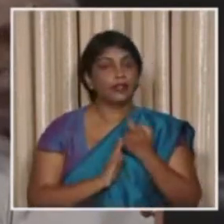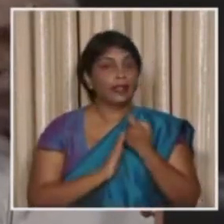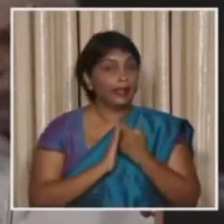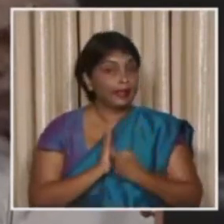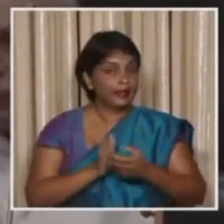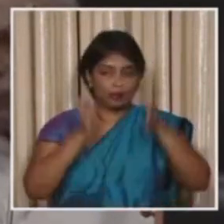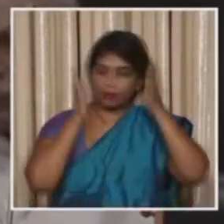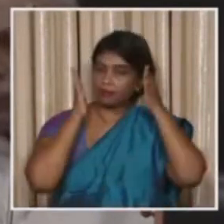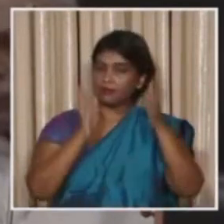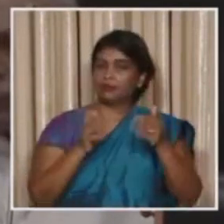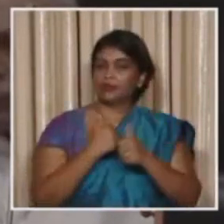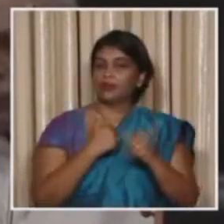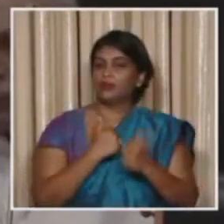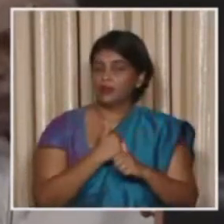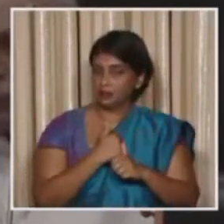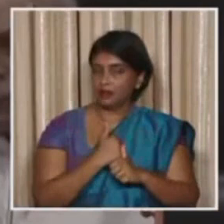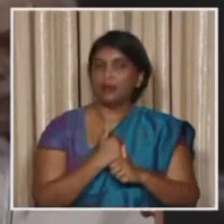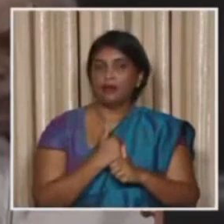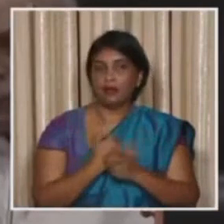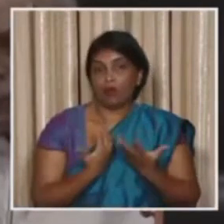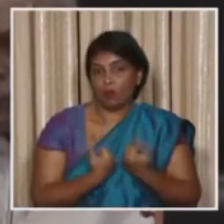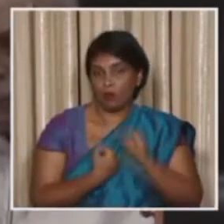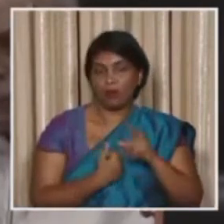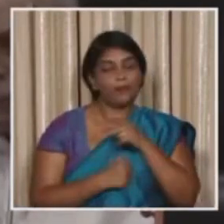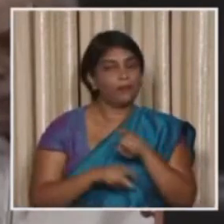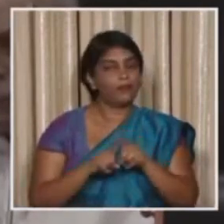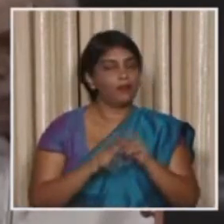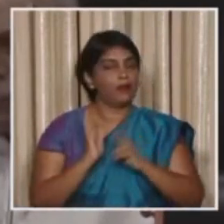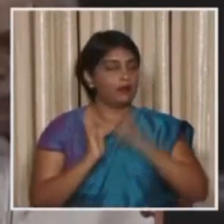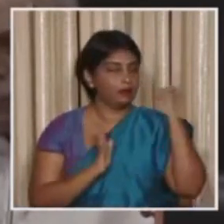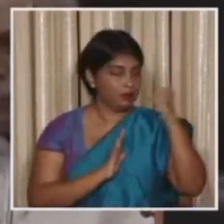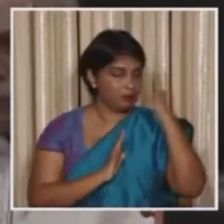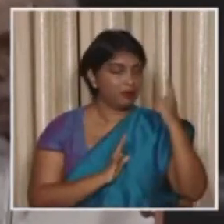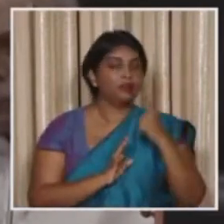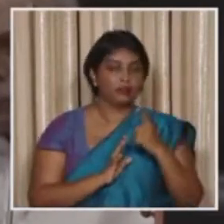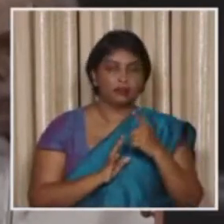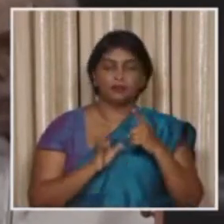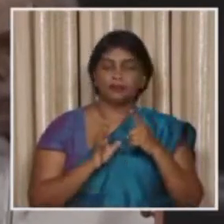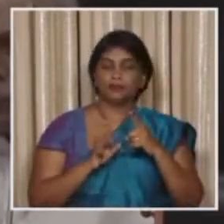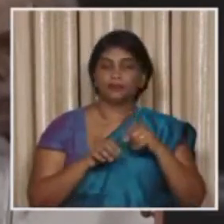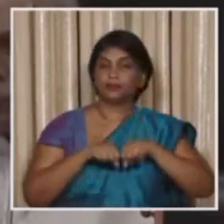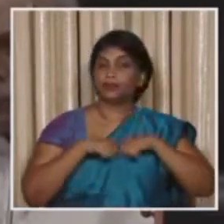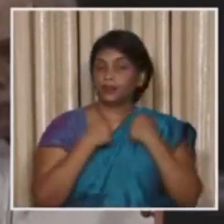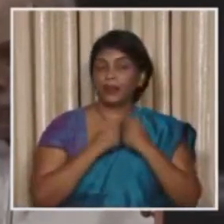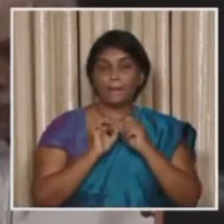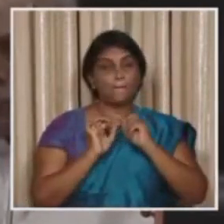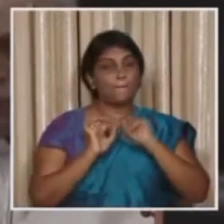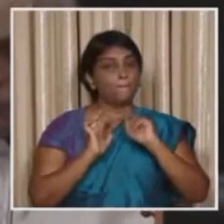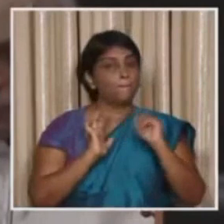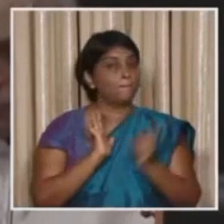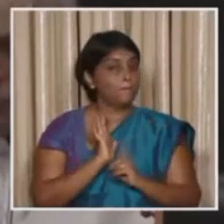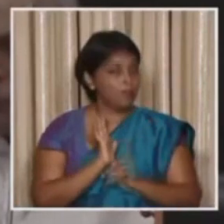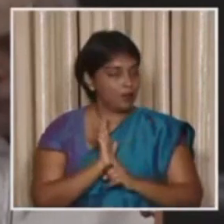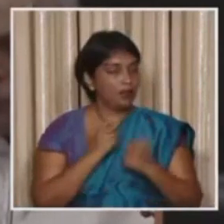Office for the National Unity and Reconciliation Bill, ONU. ONU draft law has been submitted to the Attorney